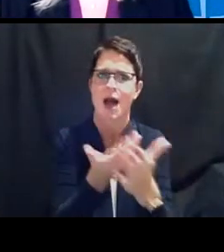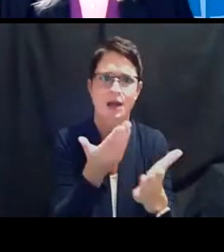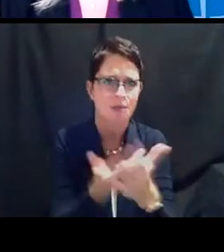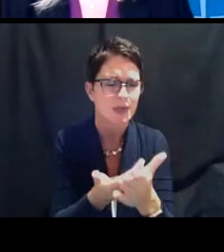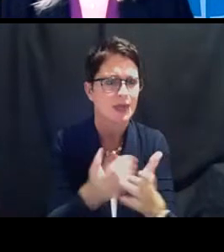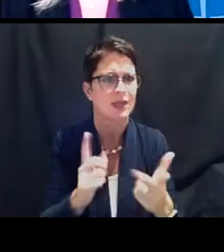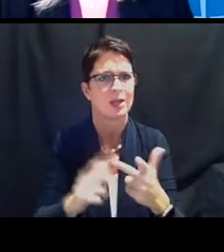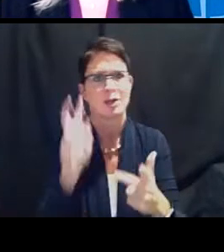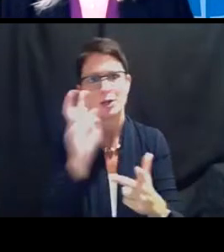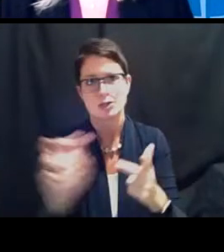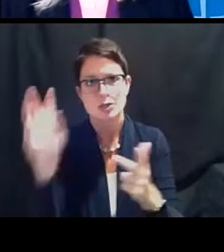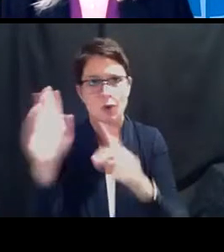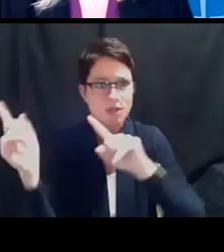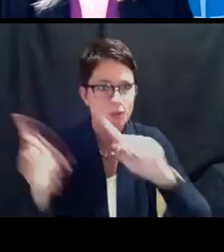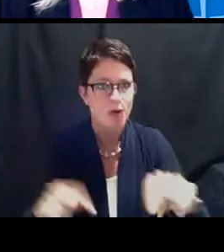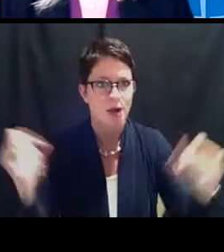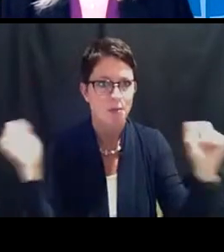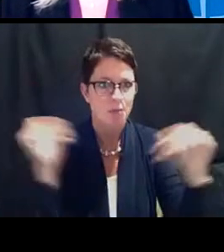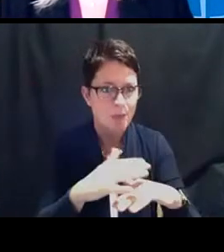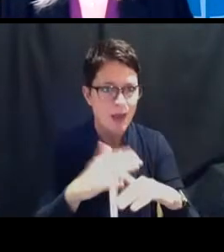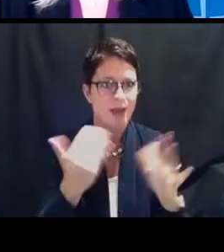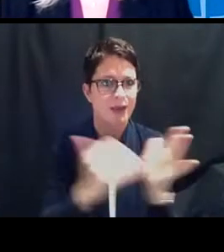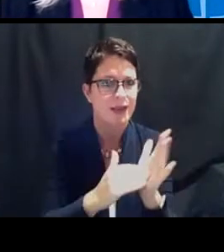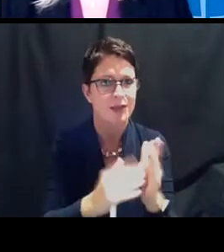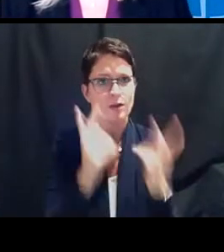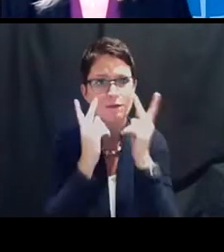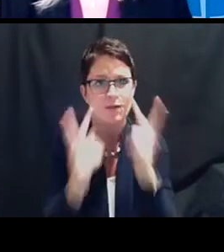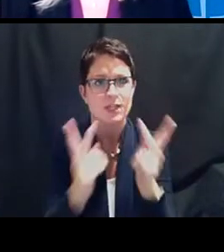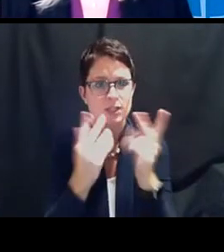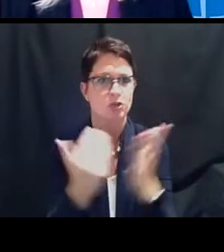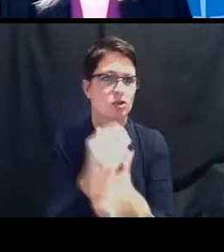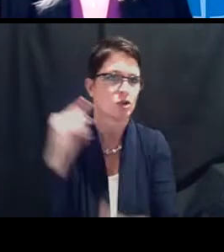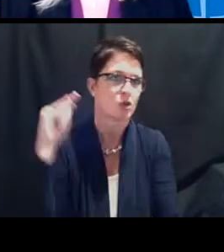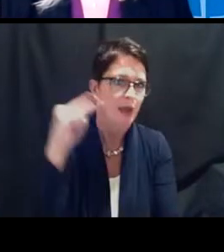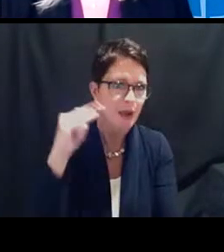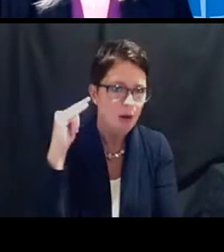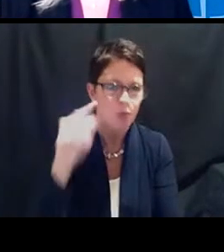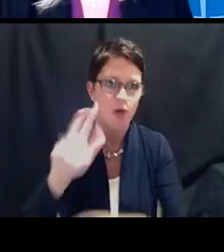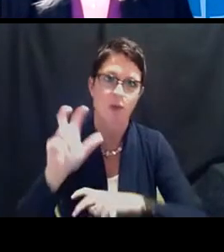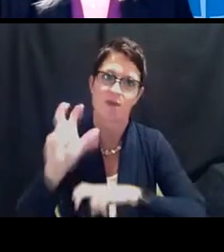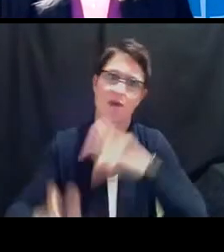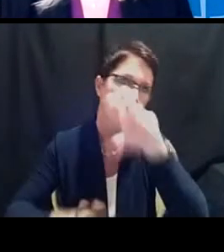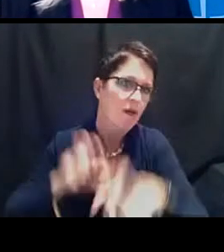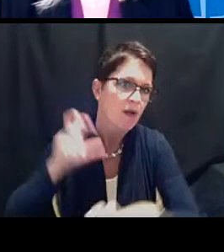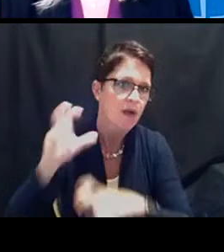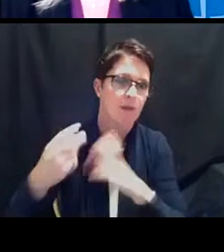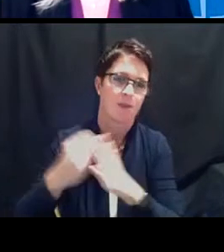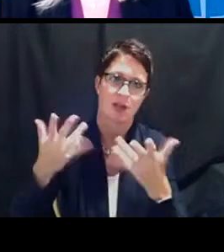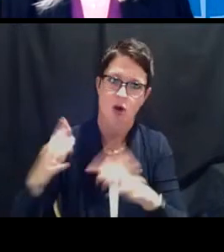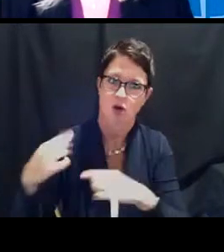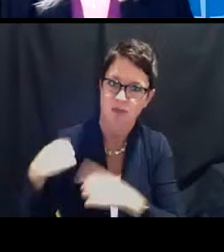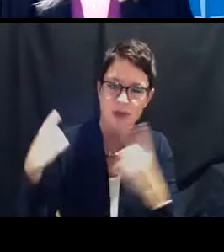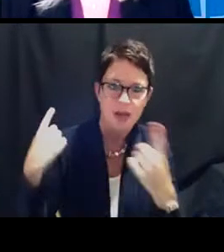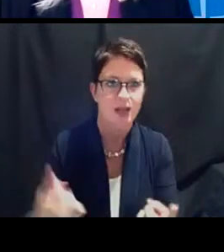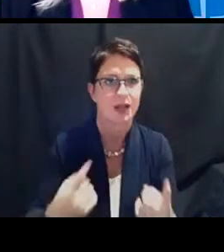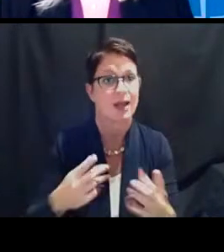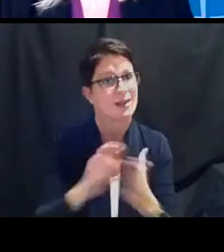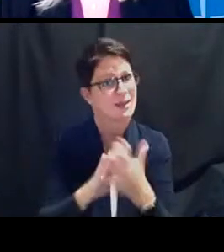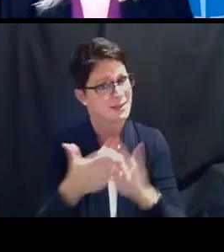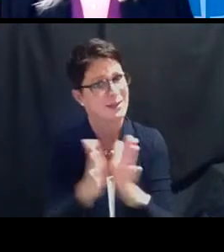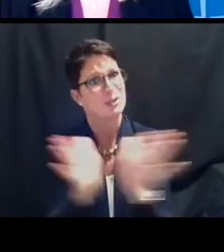the tourists to come to our city to visit our beautiful new airport, which we've invested so heavily in already, and for our city in